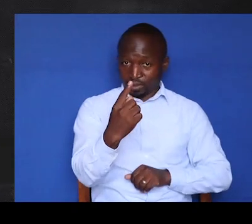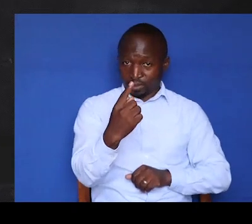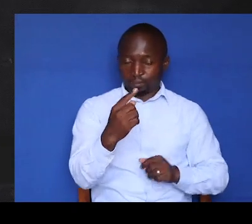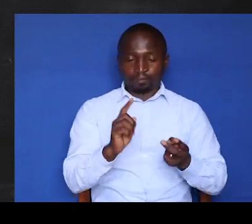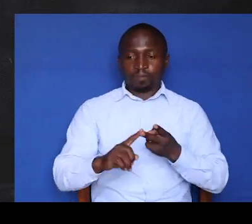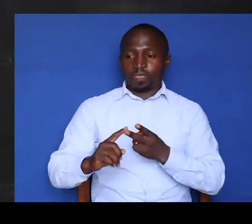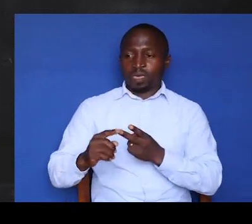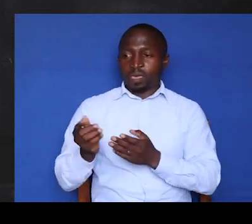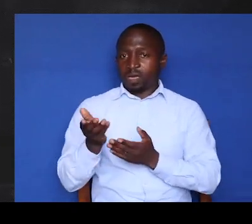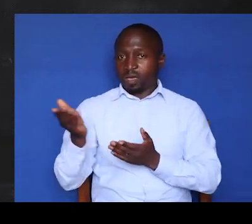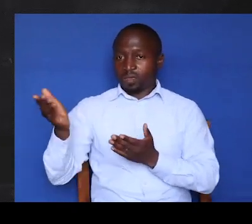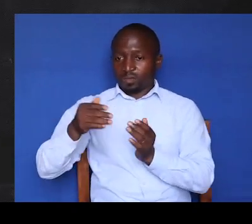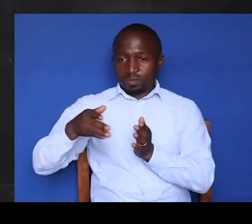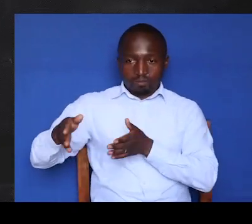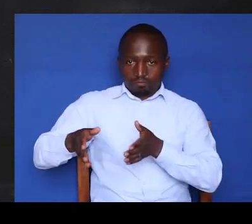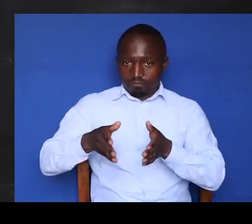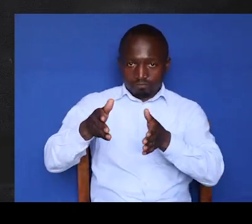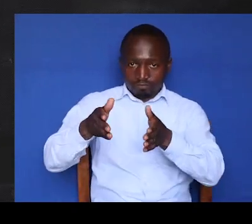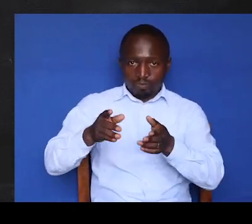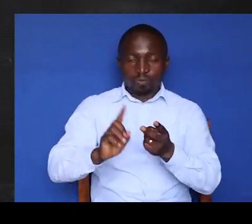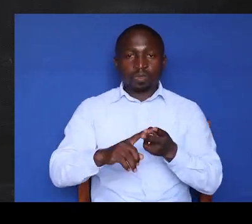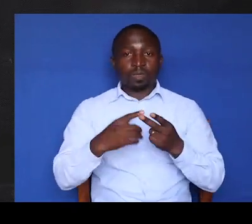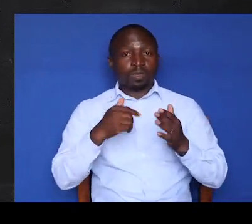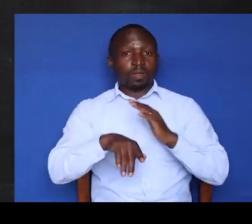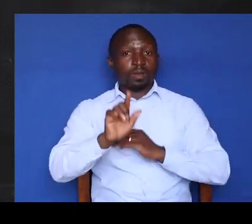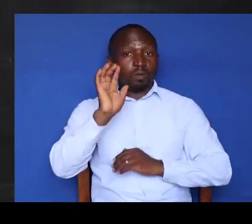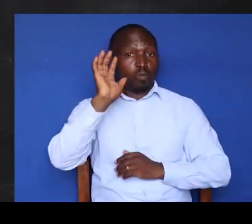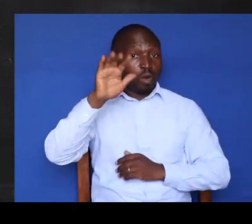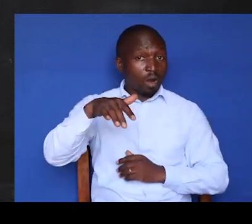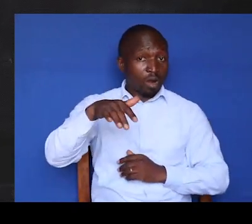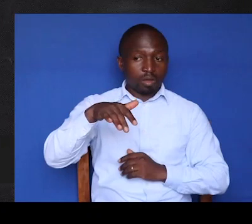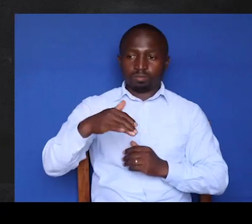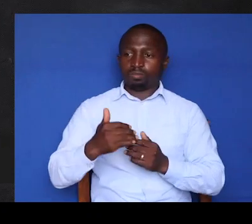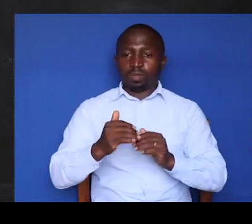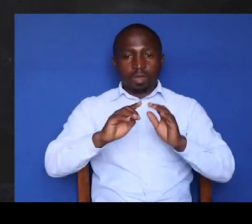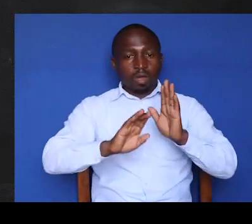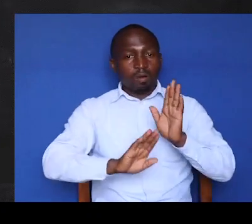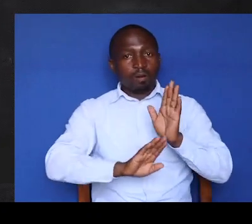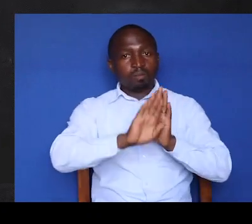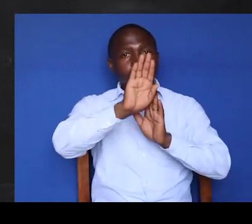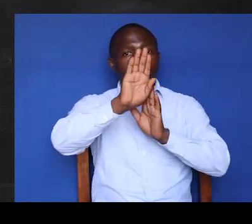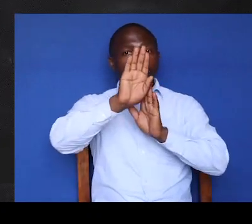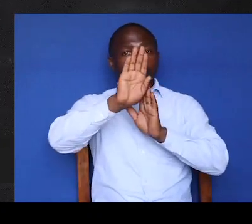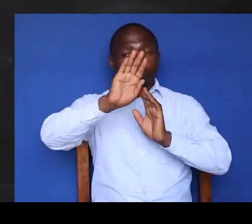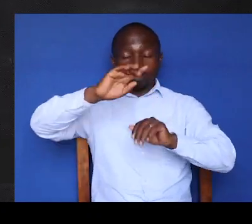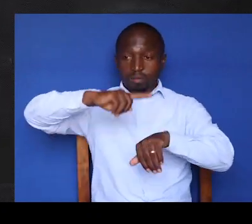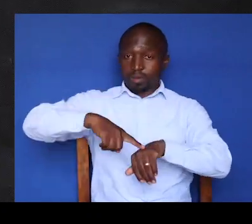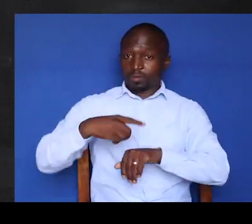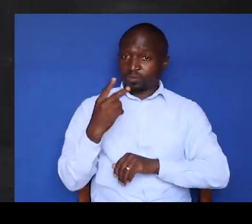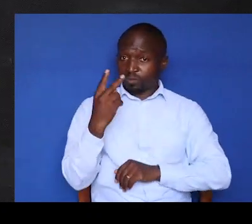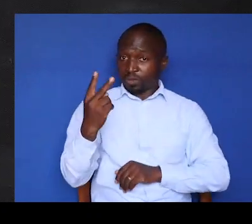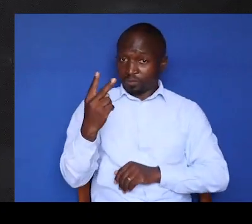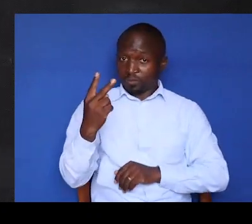Some rivers in a year used to have 2 peaks of